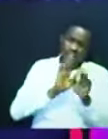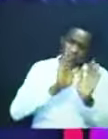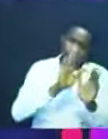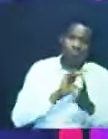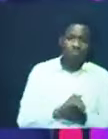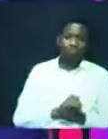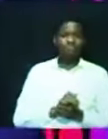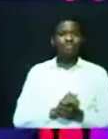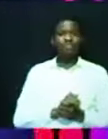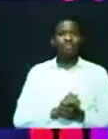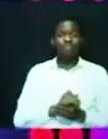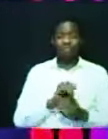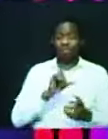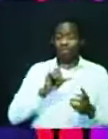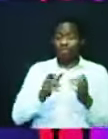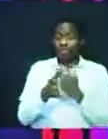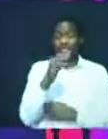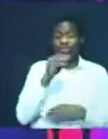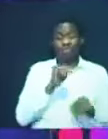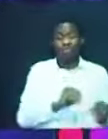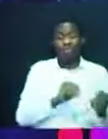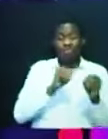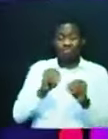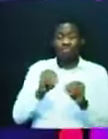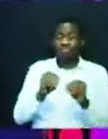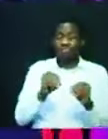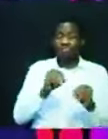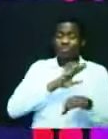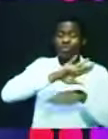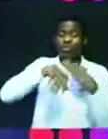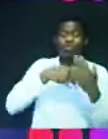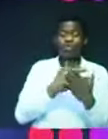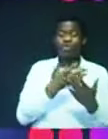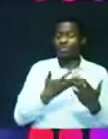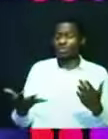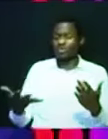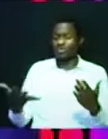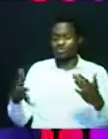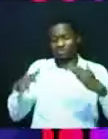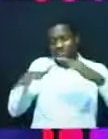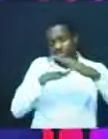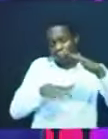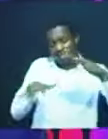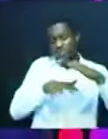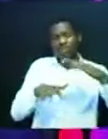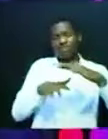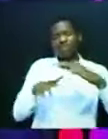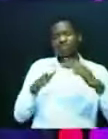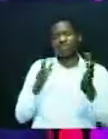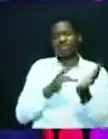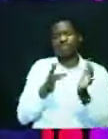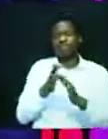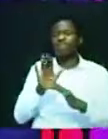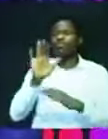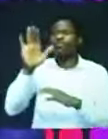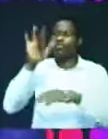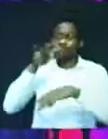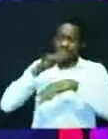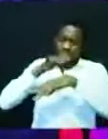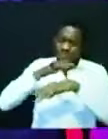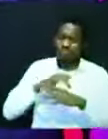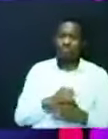how many things? Nyankopon de adin nyinaa. And God placed how many things? under his feet